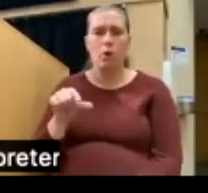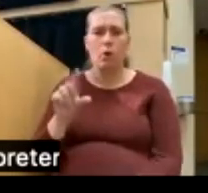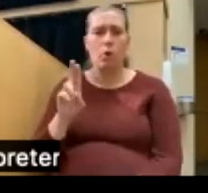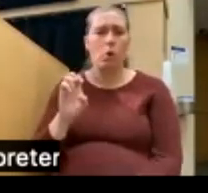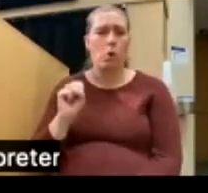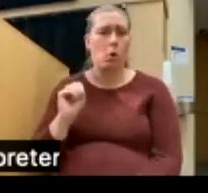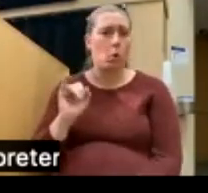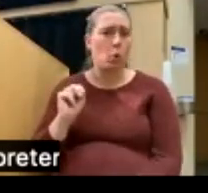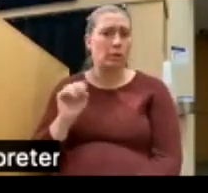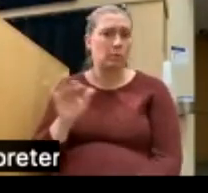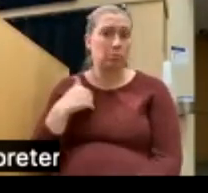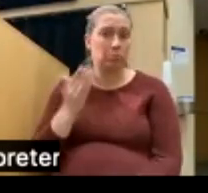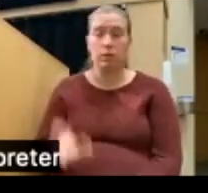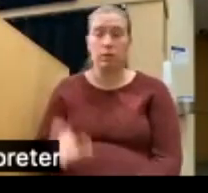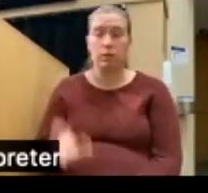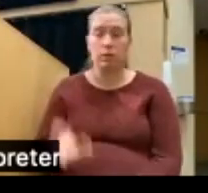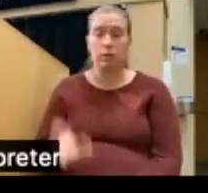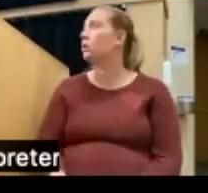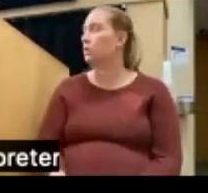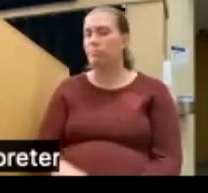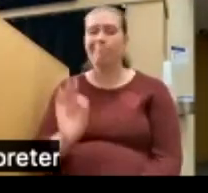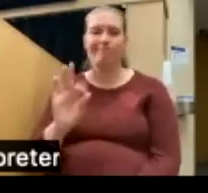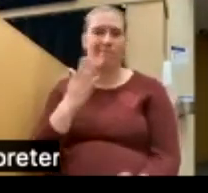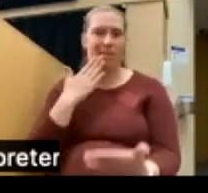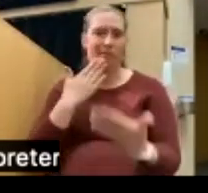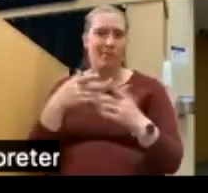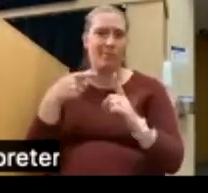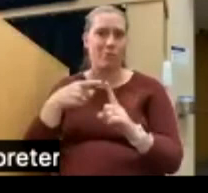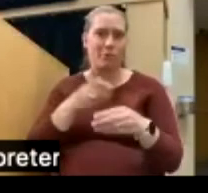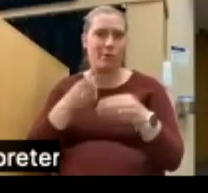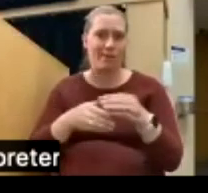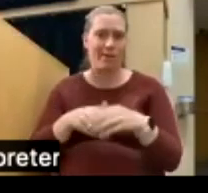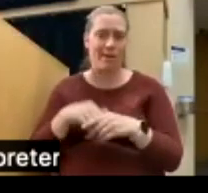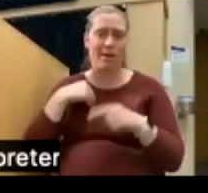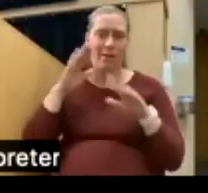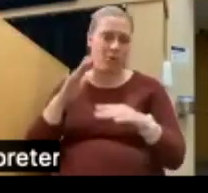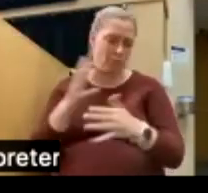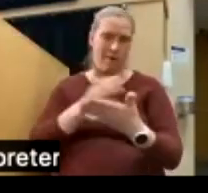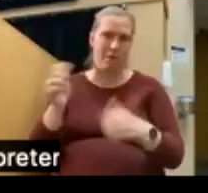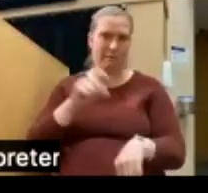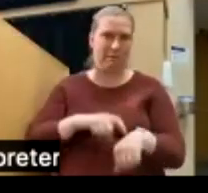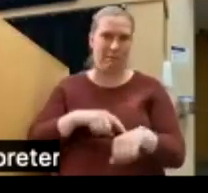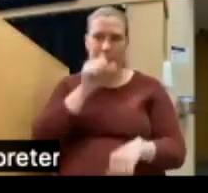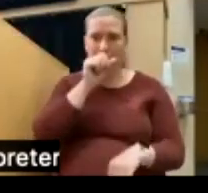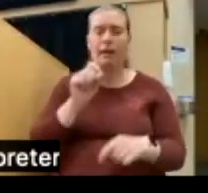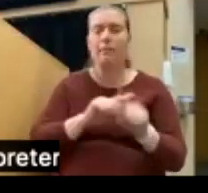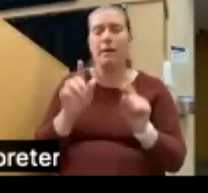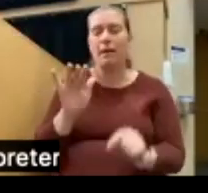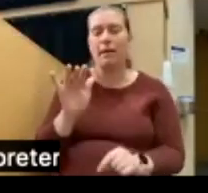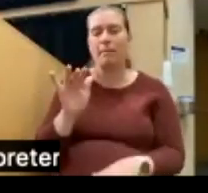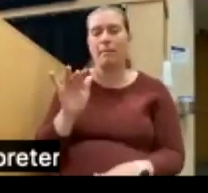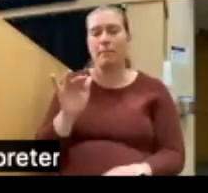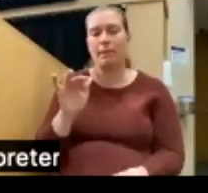Crescent. So thank you for Crescent for ending on that note. It's I know we're up on time, speaking of time, but